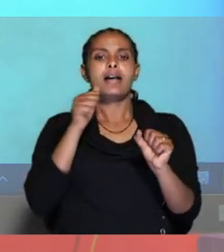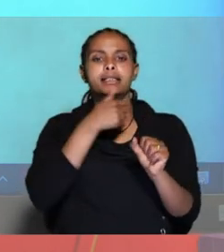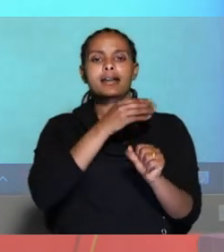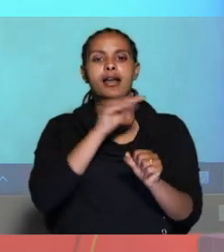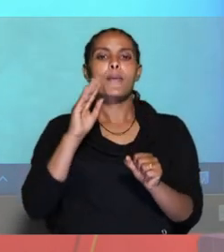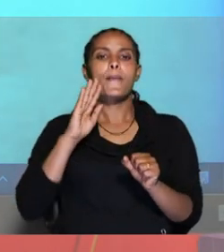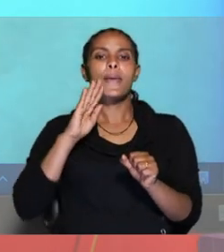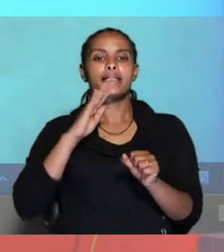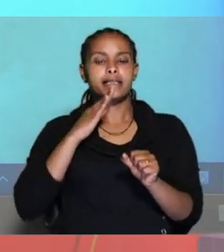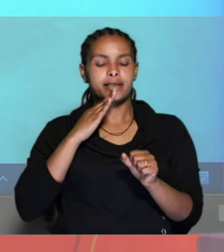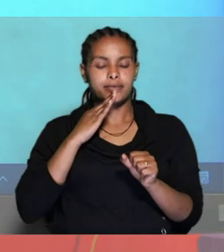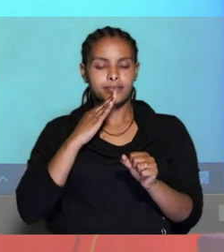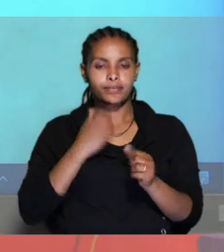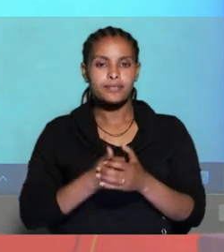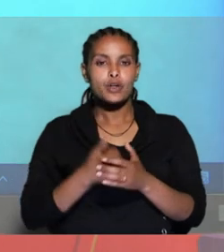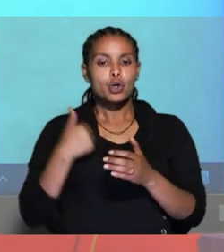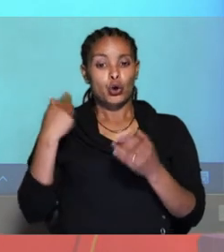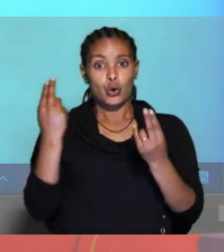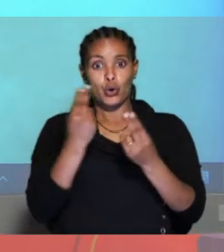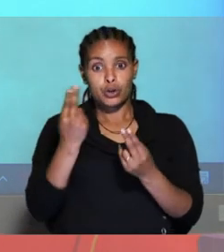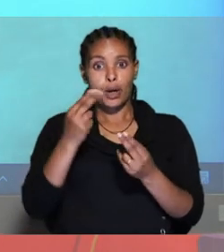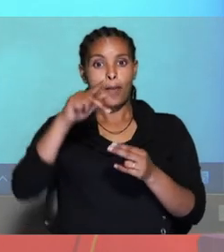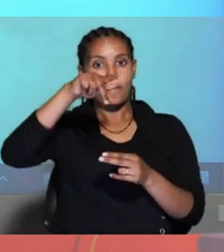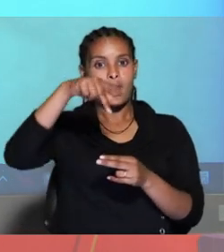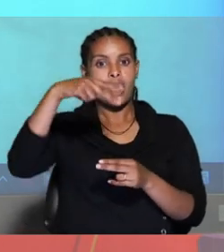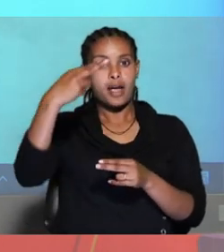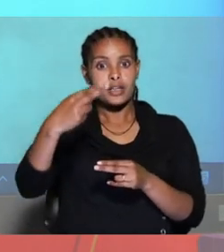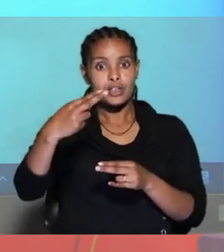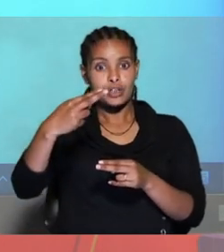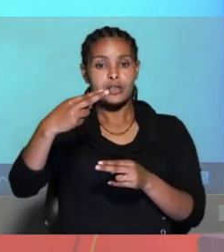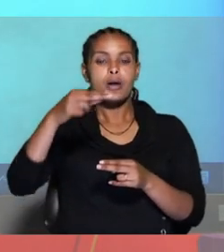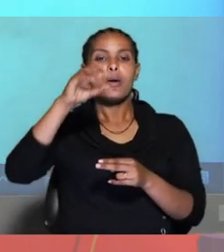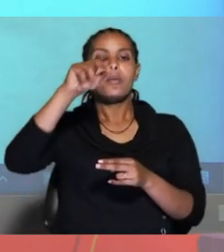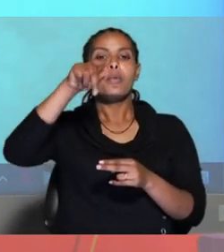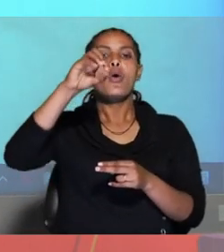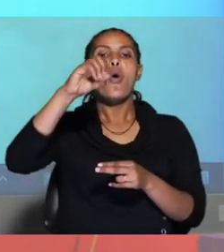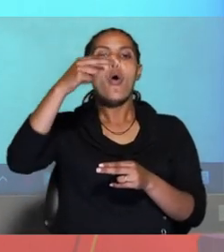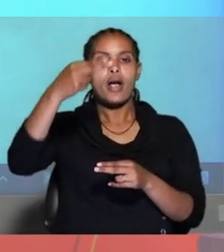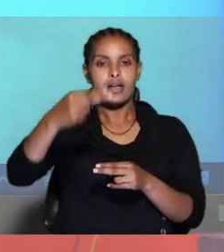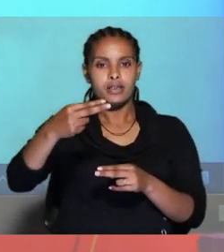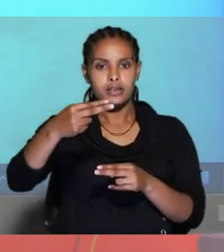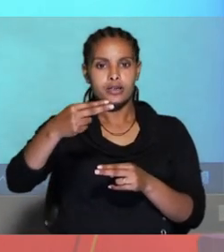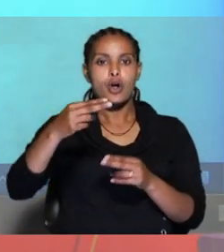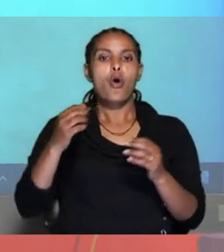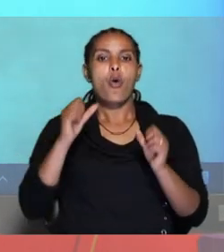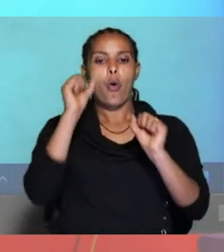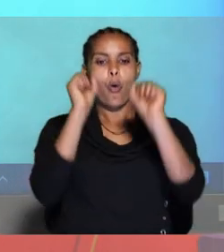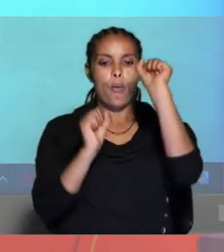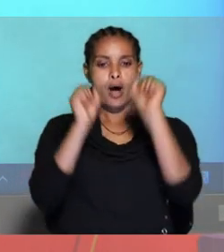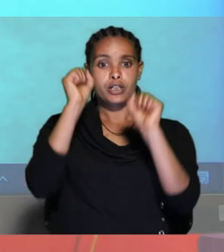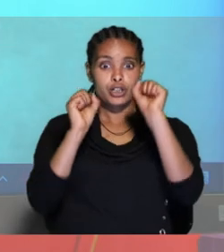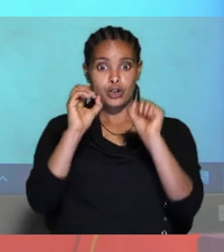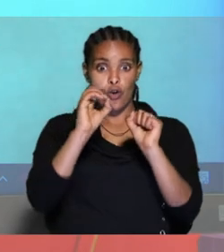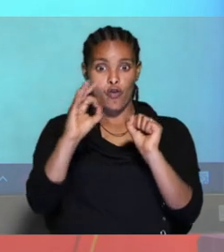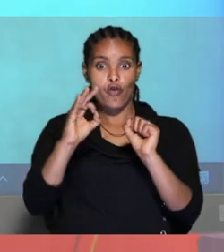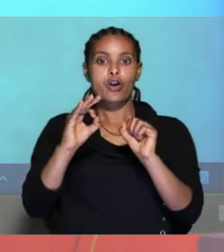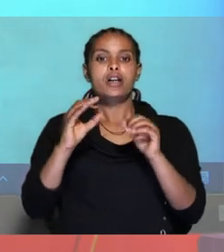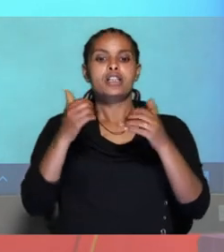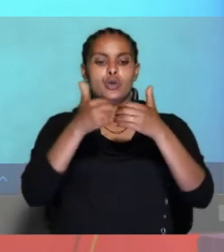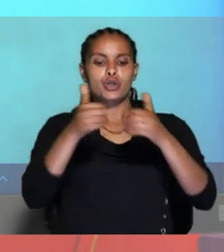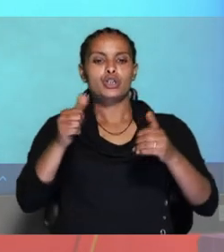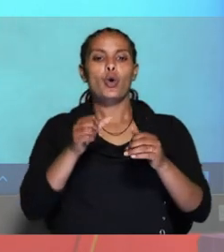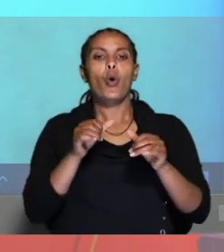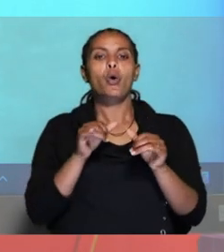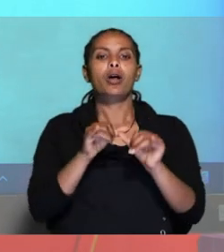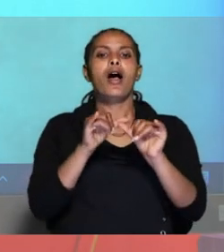and bases using pH and pOH, comparison of dissociation